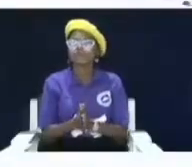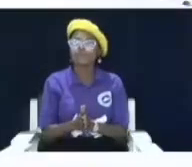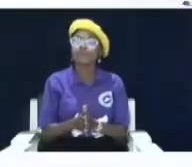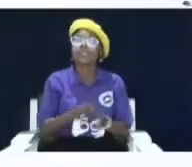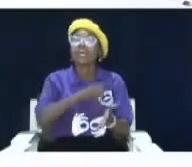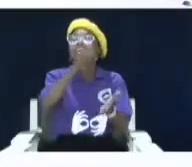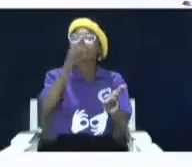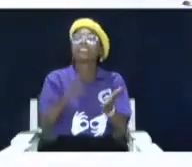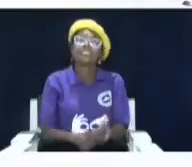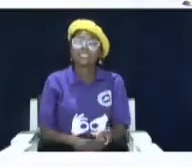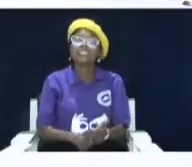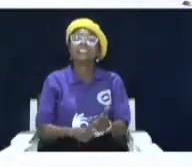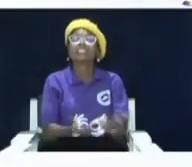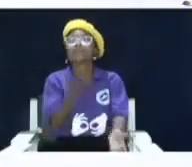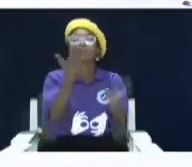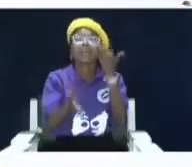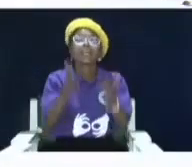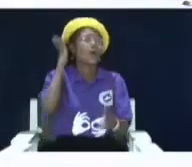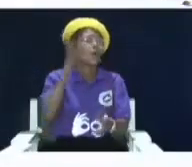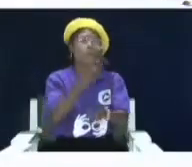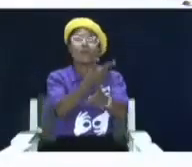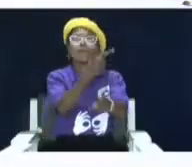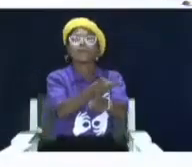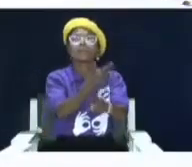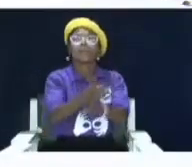This fire will preserve you.